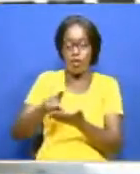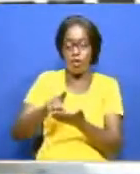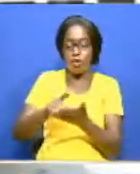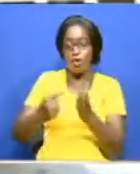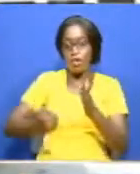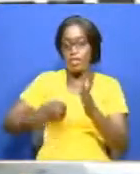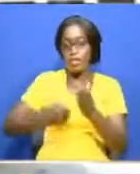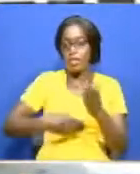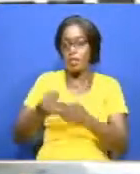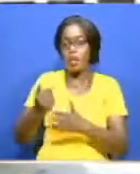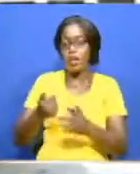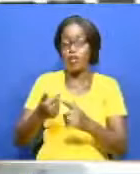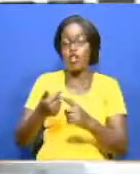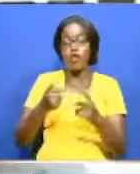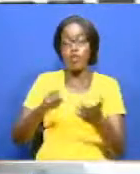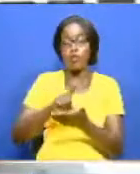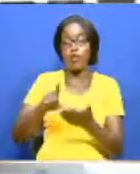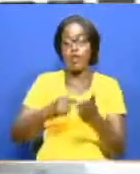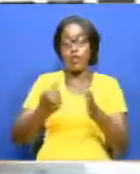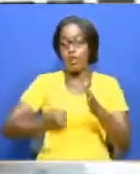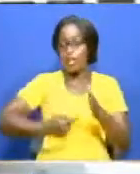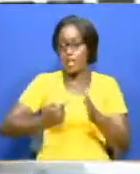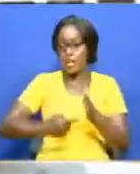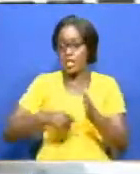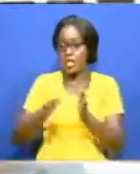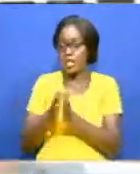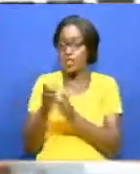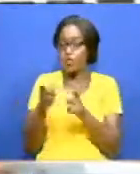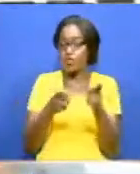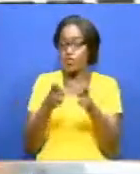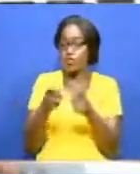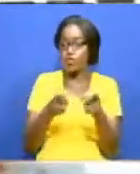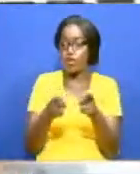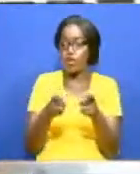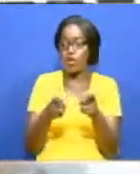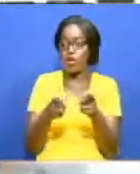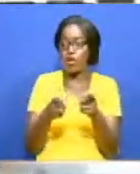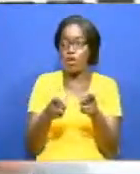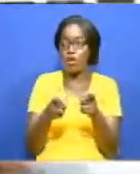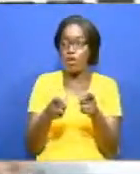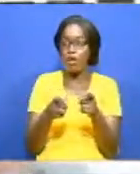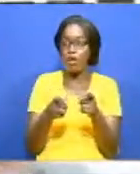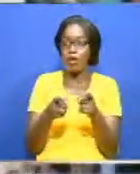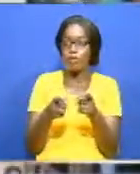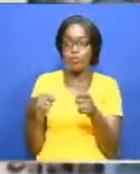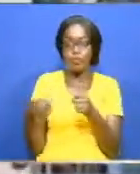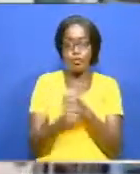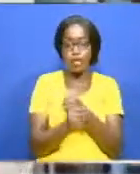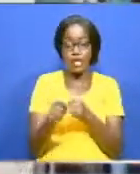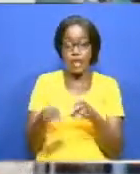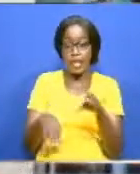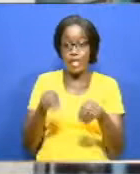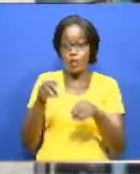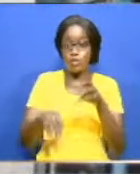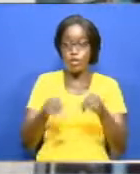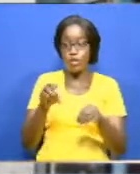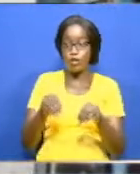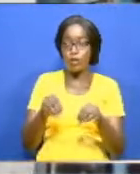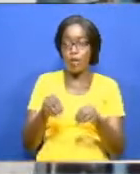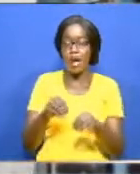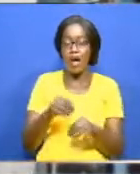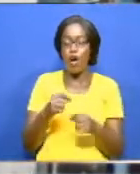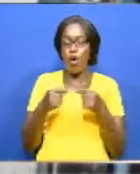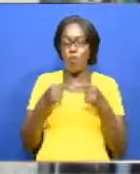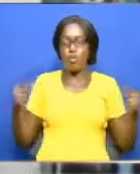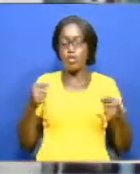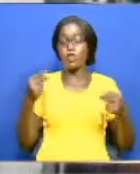the local industry, and to control smuggling and mitumba. The ban has been met with harsh opposition from